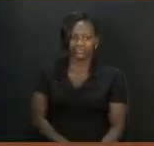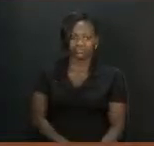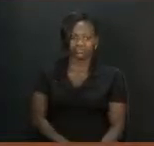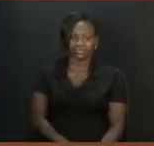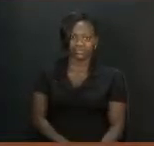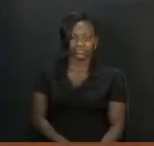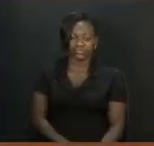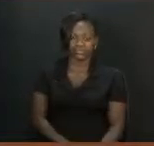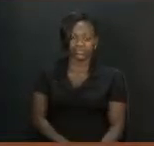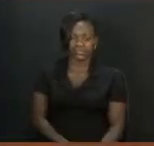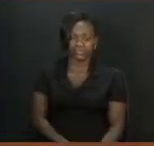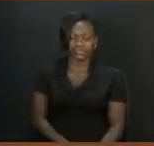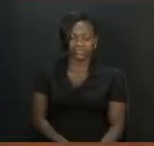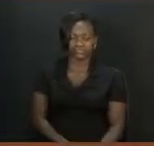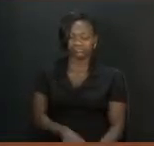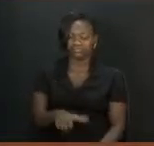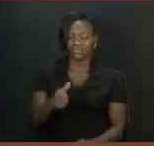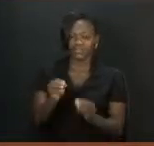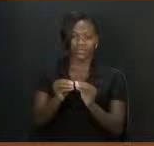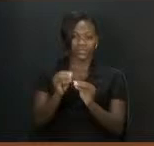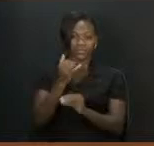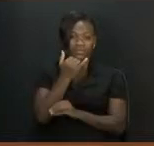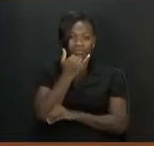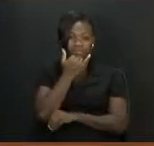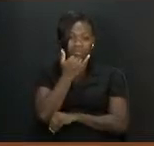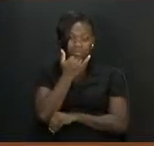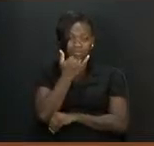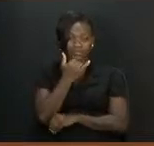Any further corrections?